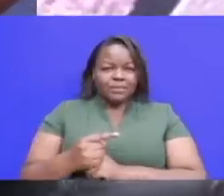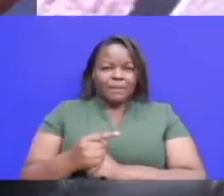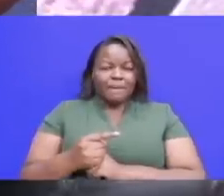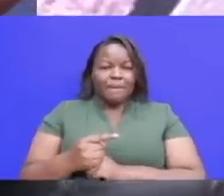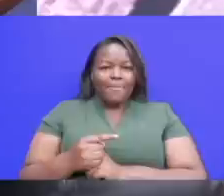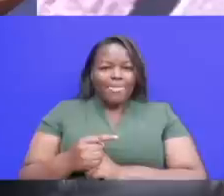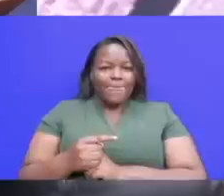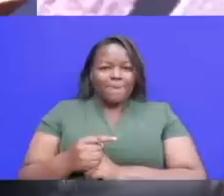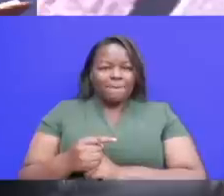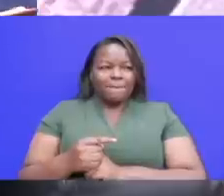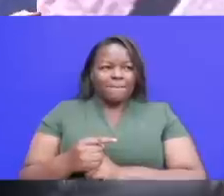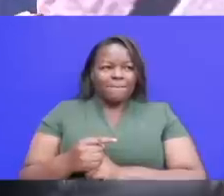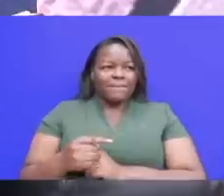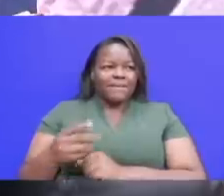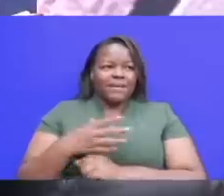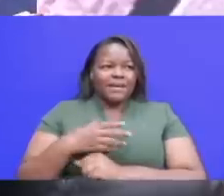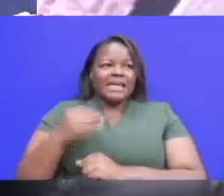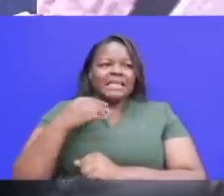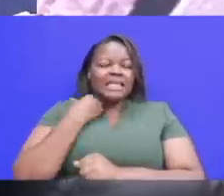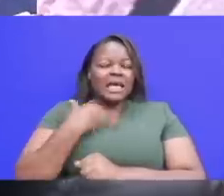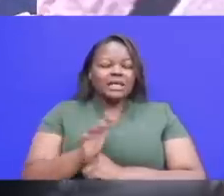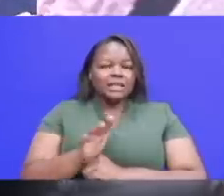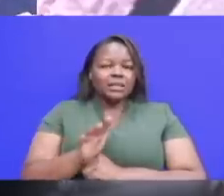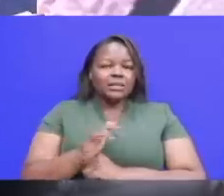were, and they hated him.